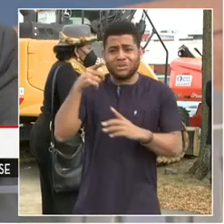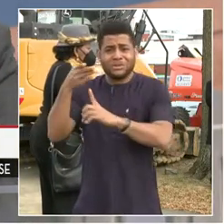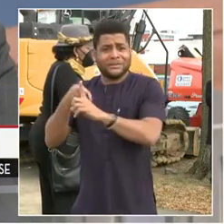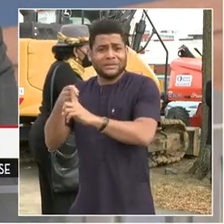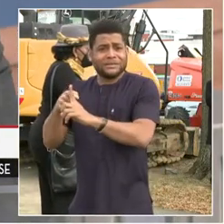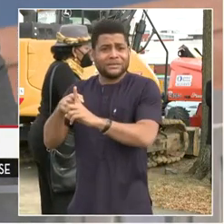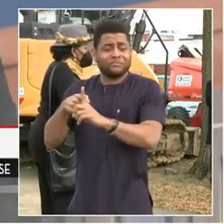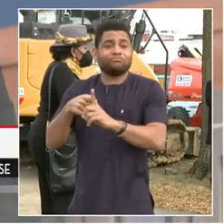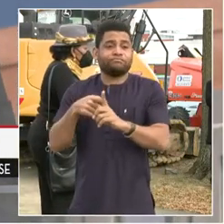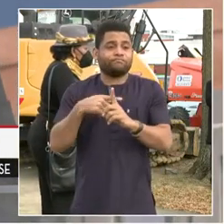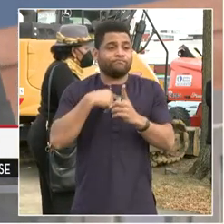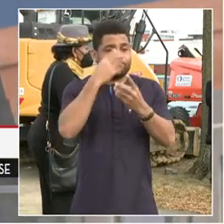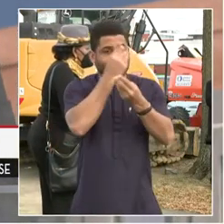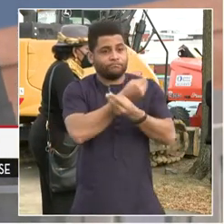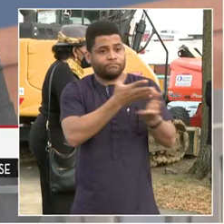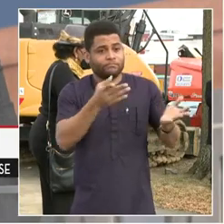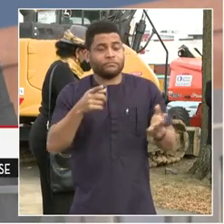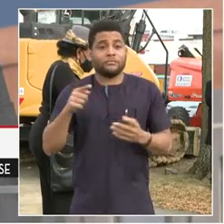is the